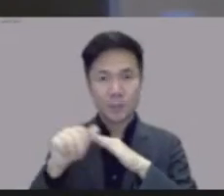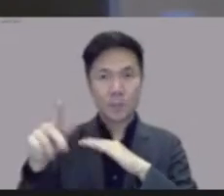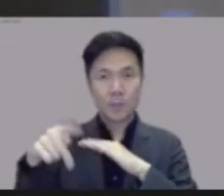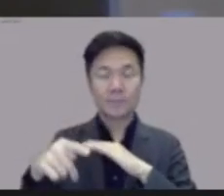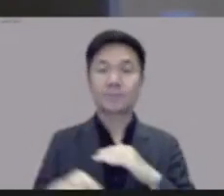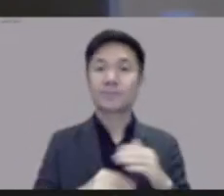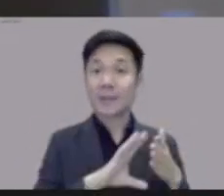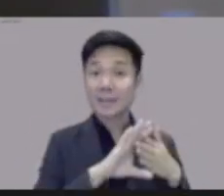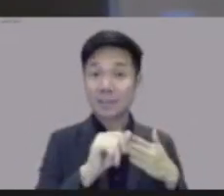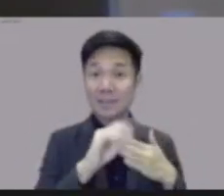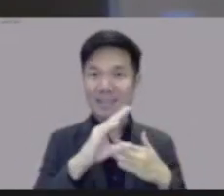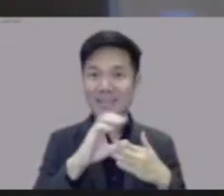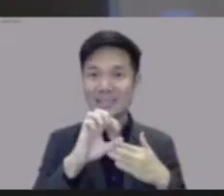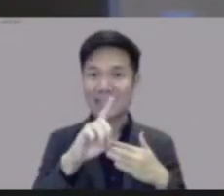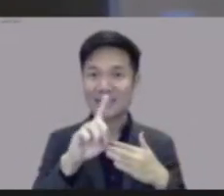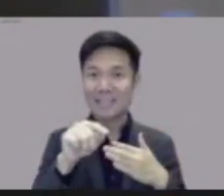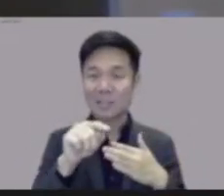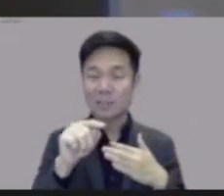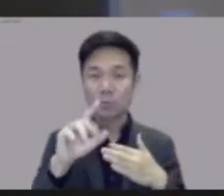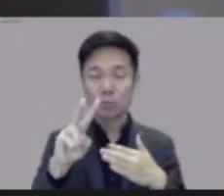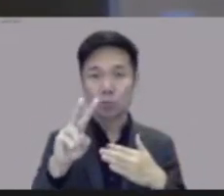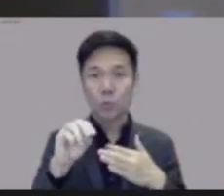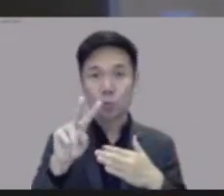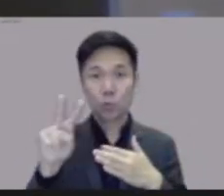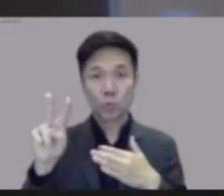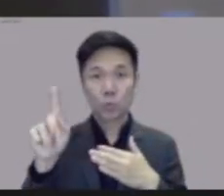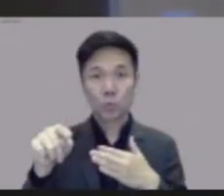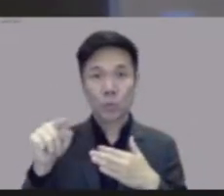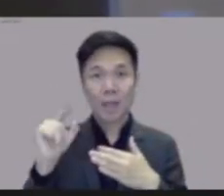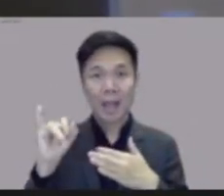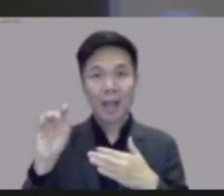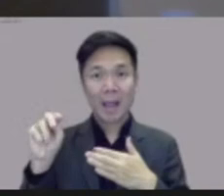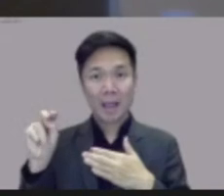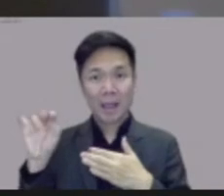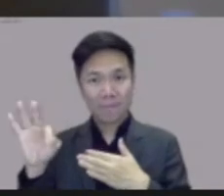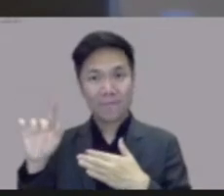CED slash 2022 inf3